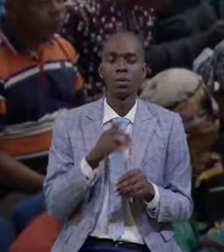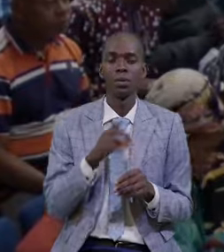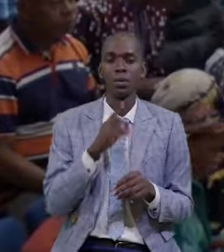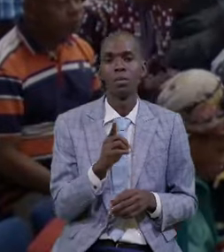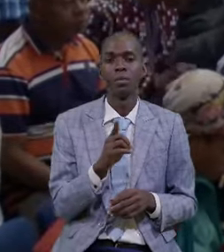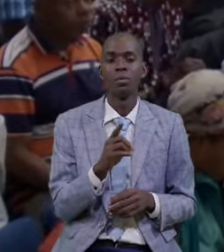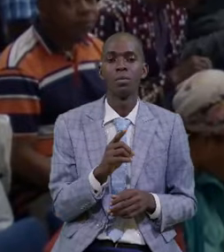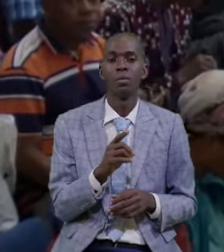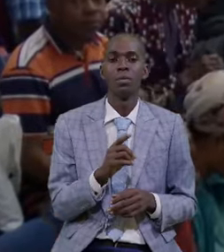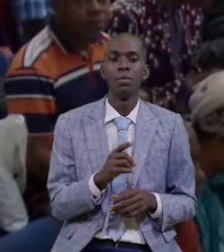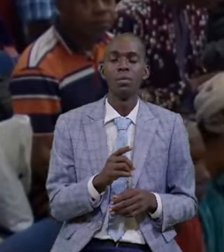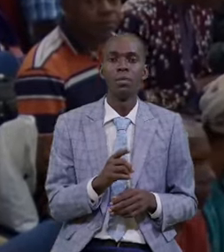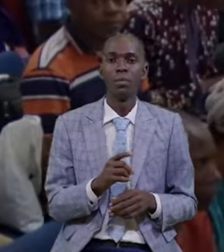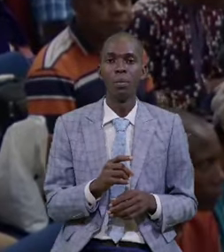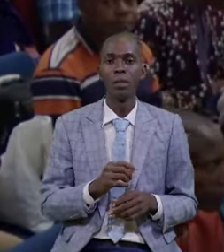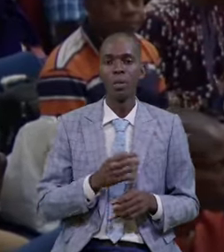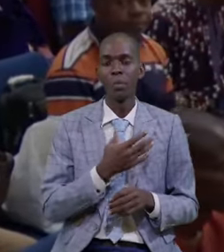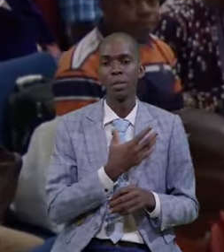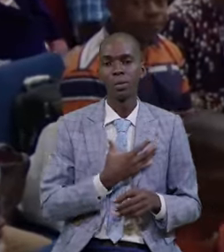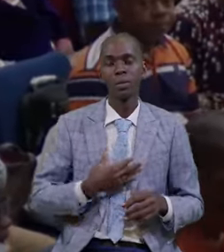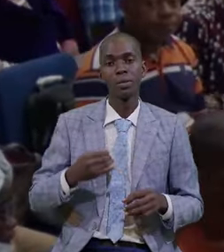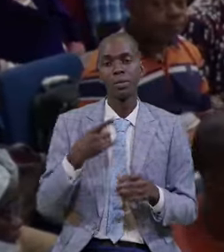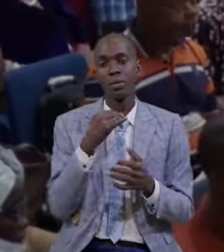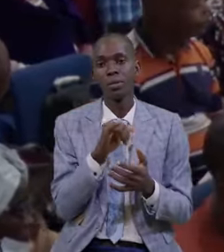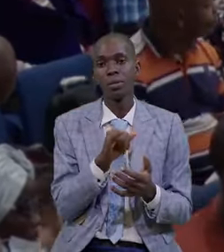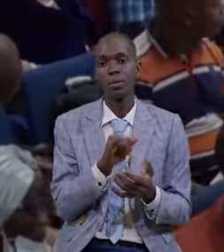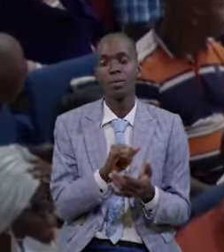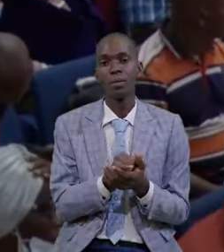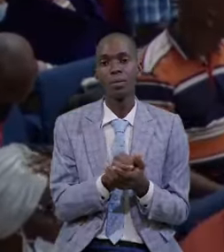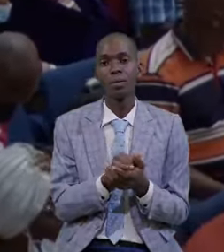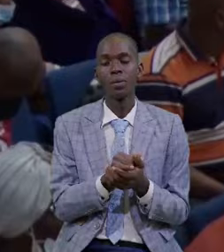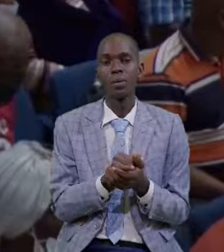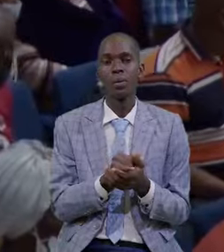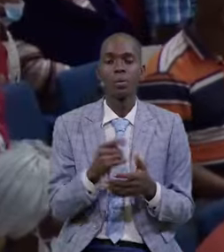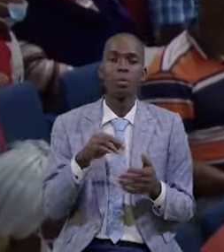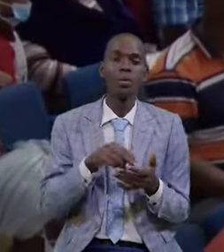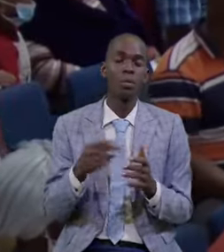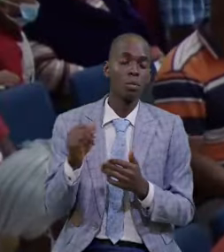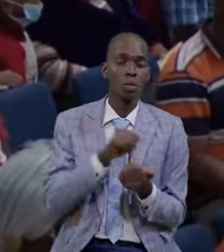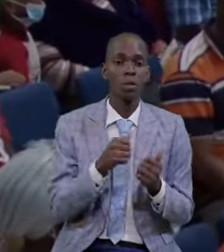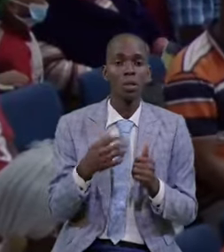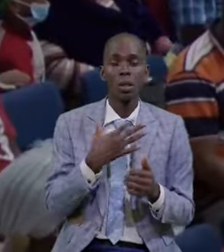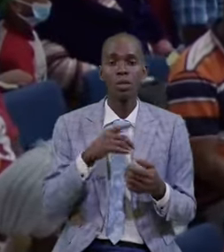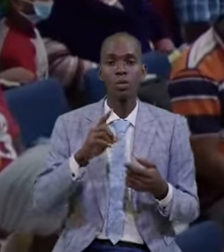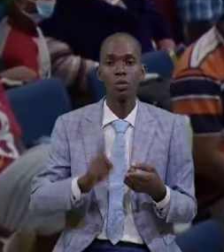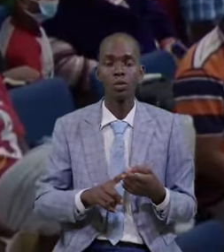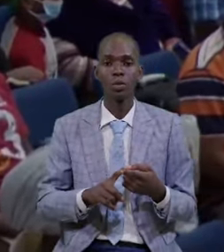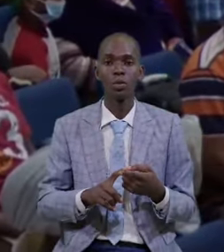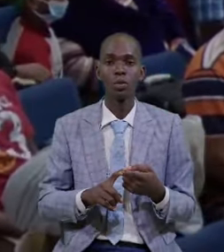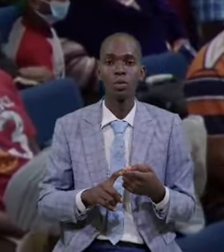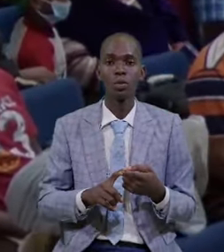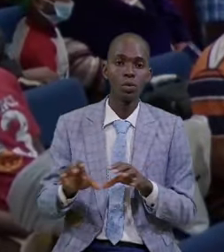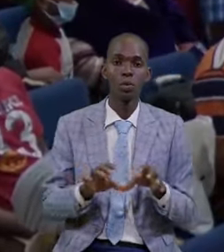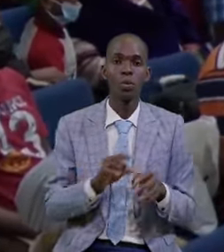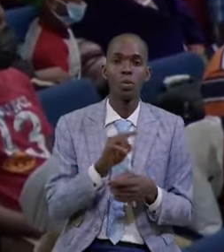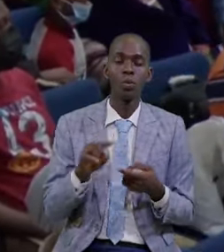Baptizo, baptize. And it means to immerse and to dip. When you dip